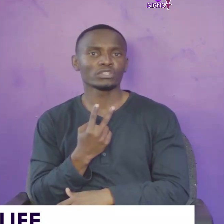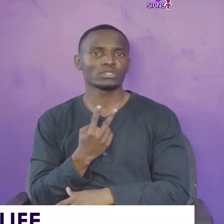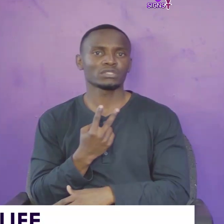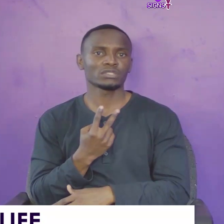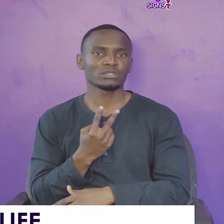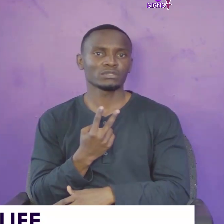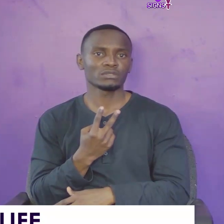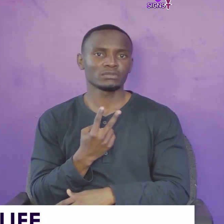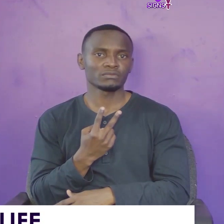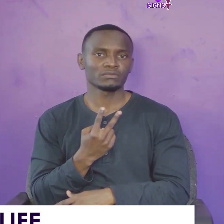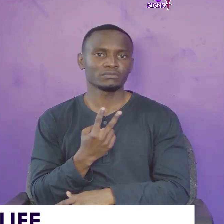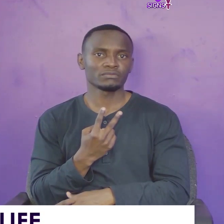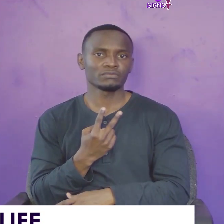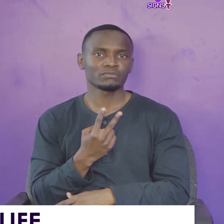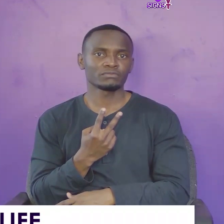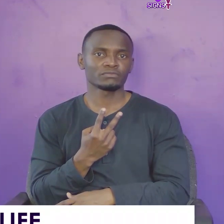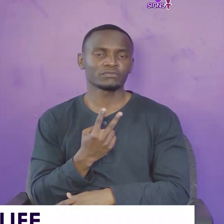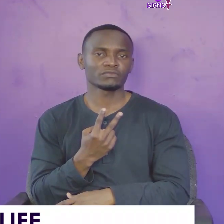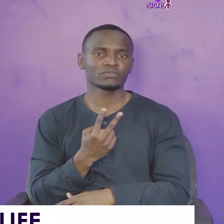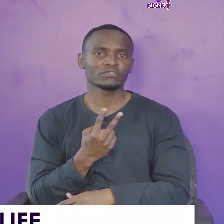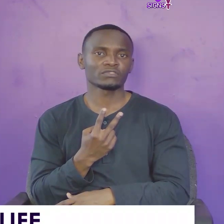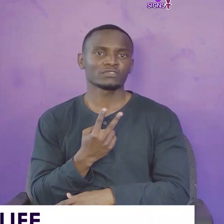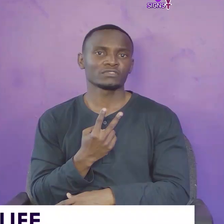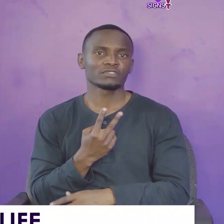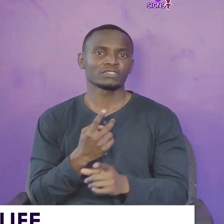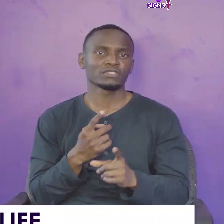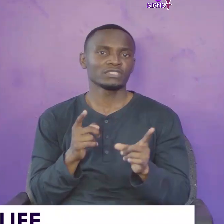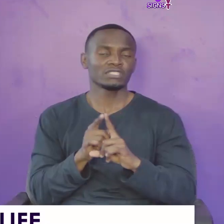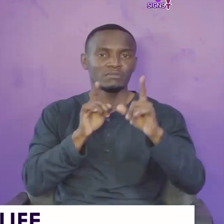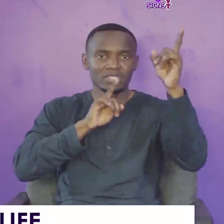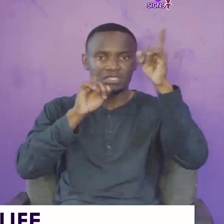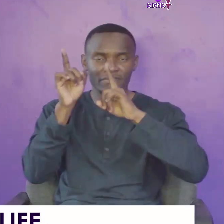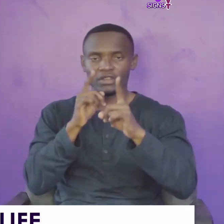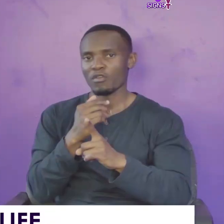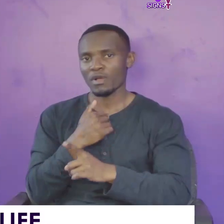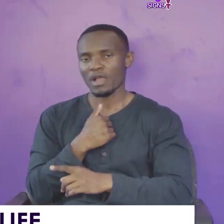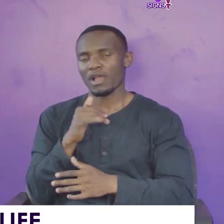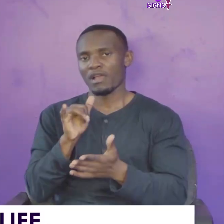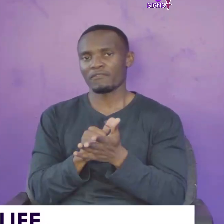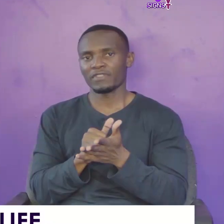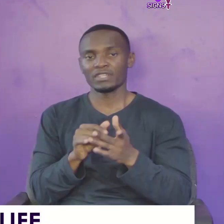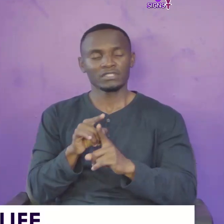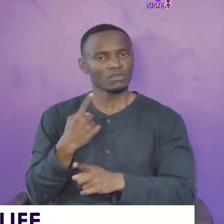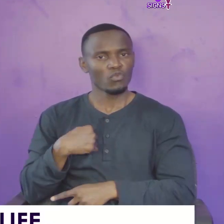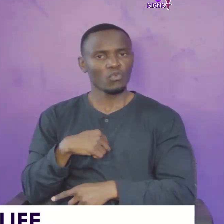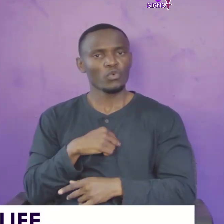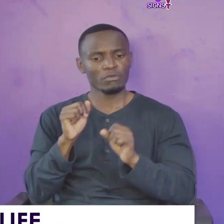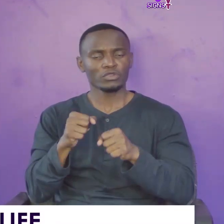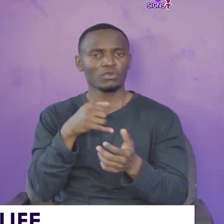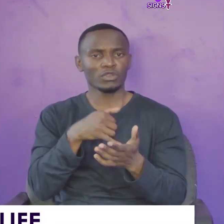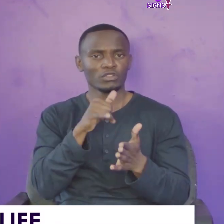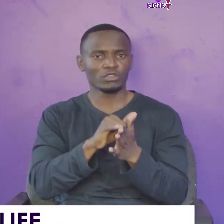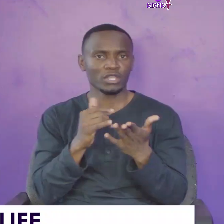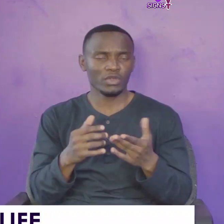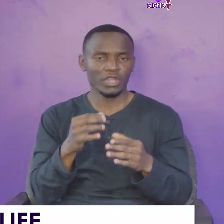Safaricom, we have that. So we can also, find ways Yeah. of including that in the voting system, whereby